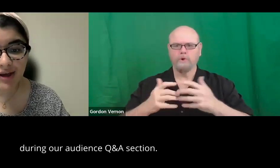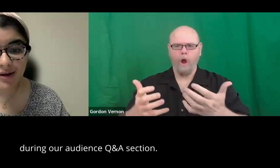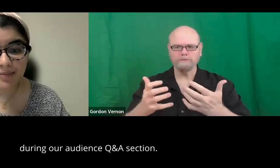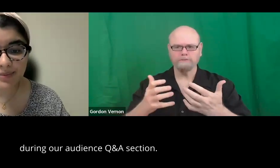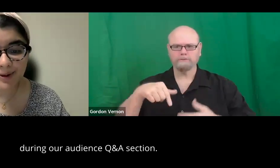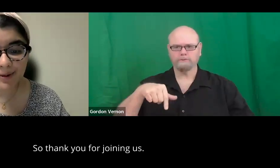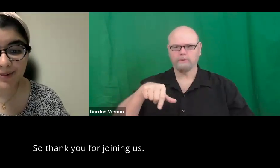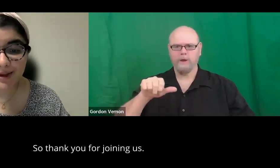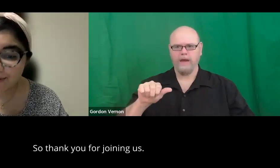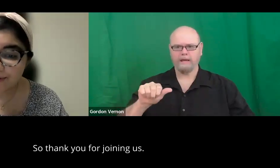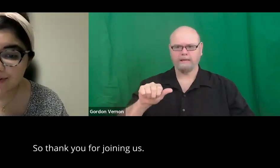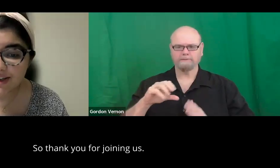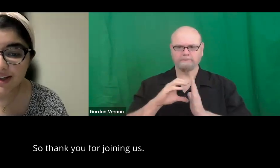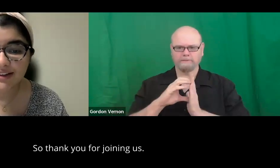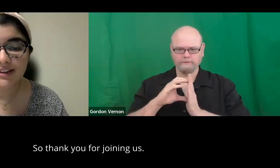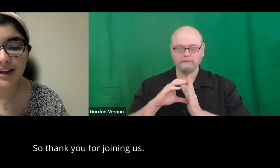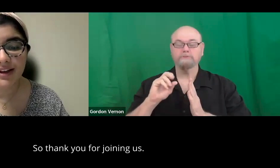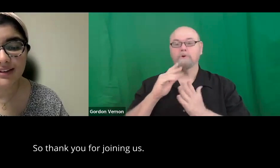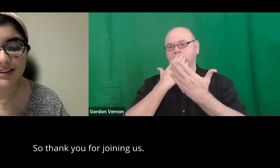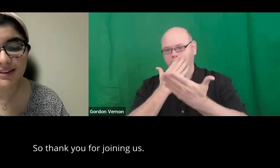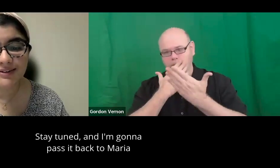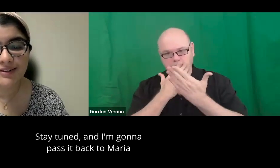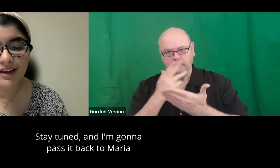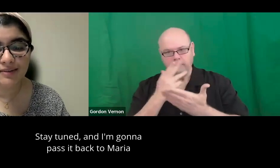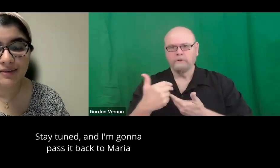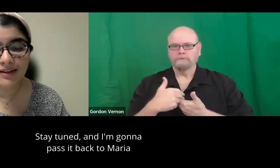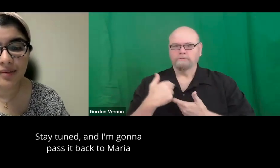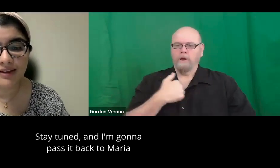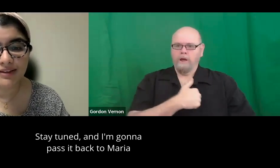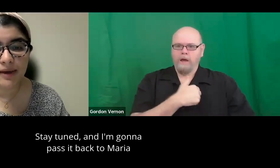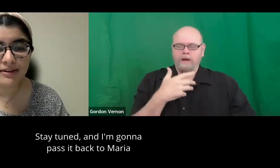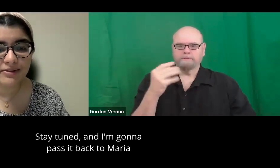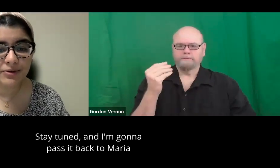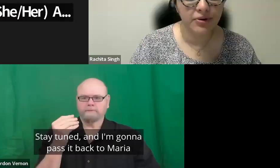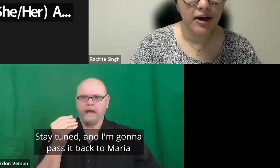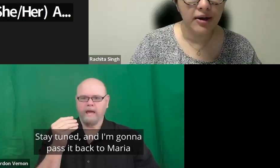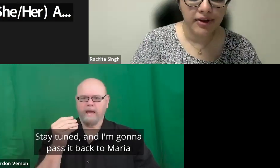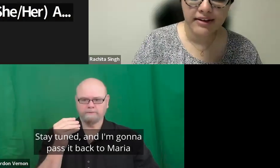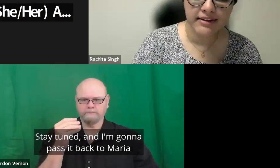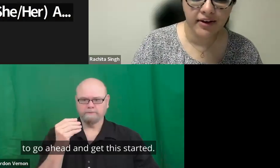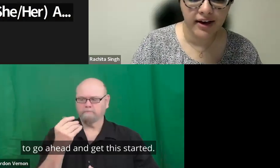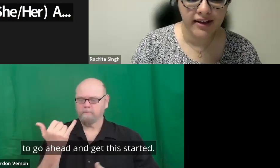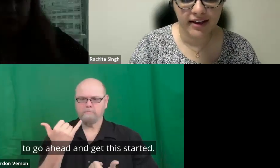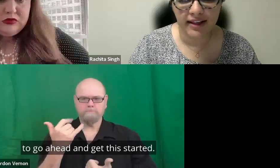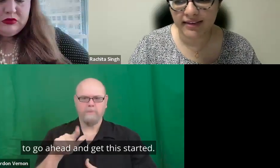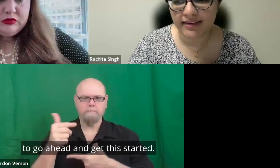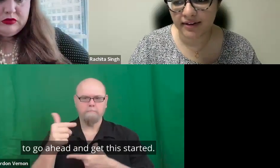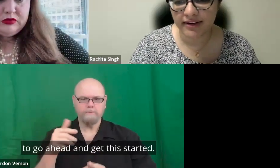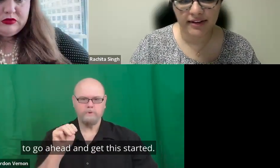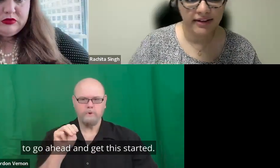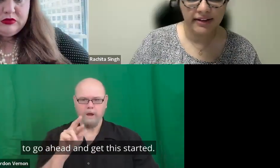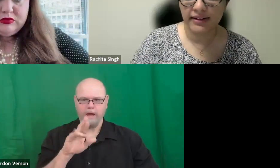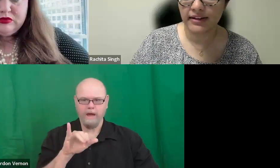section. So thank you for joining us. Stay tuned, and I'm going to pass it back to Maria to go ahead and get